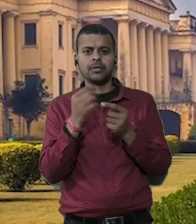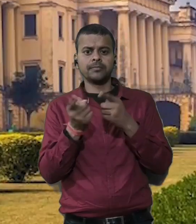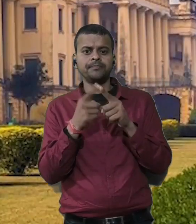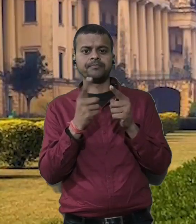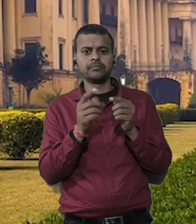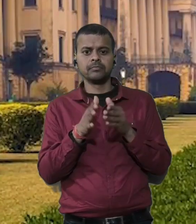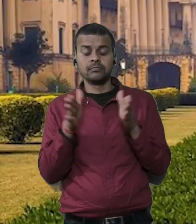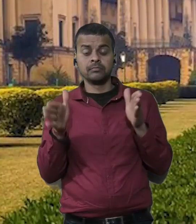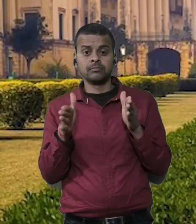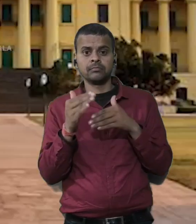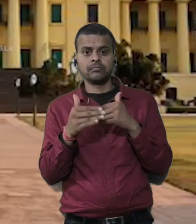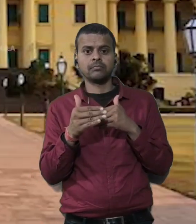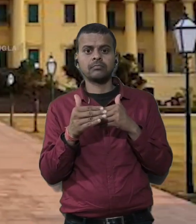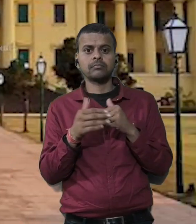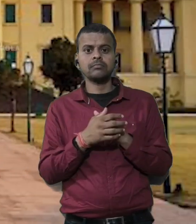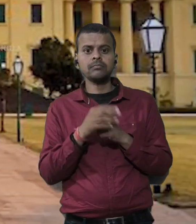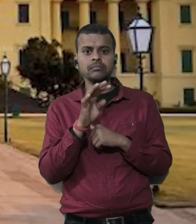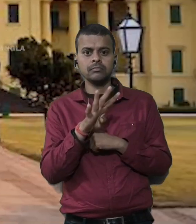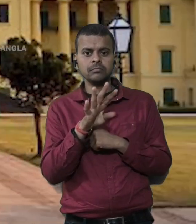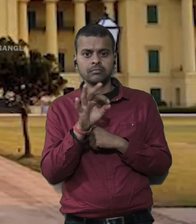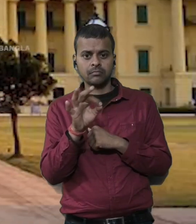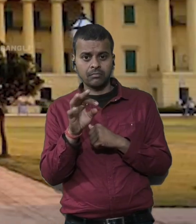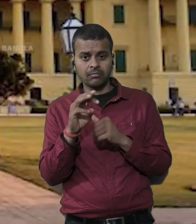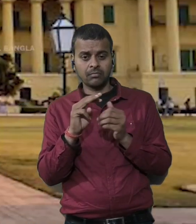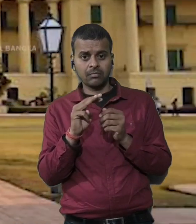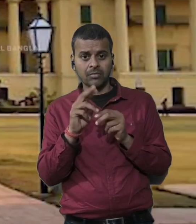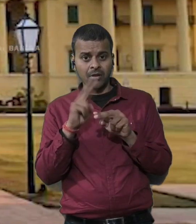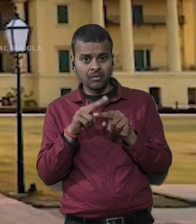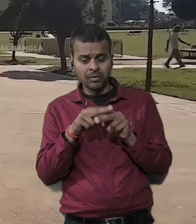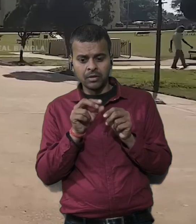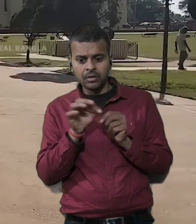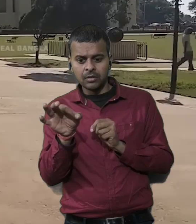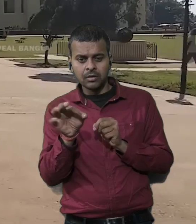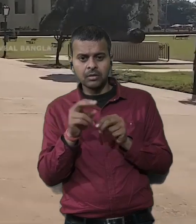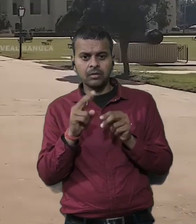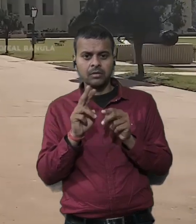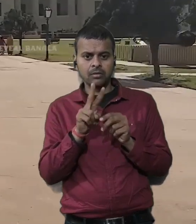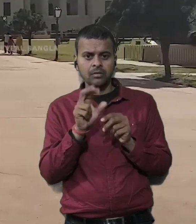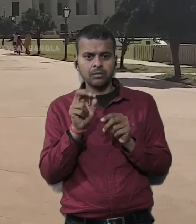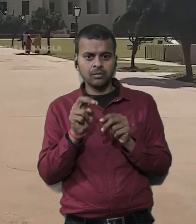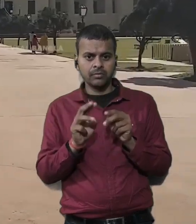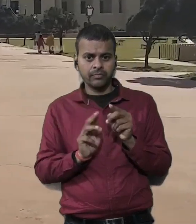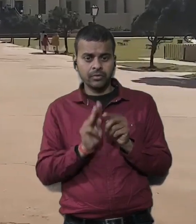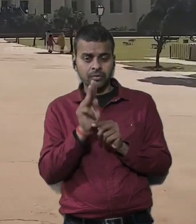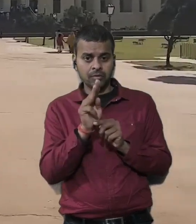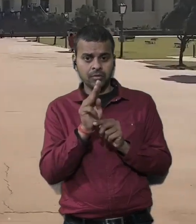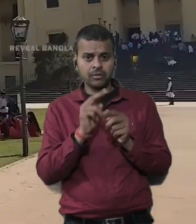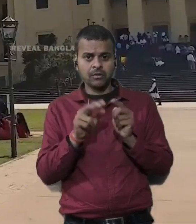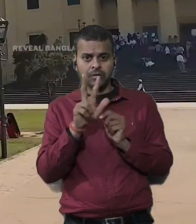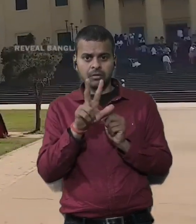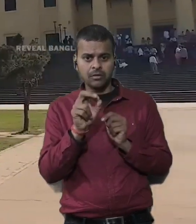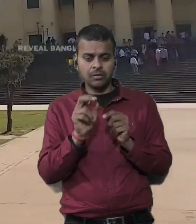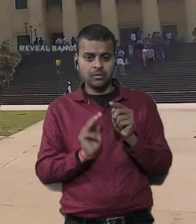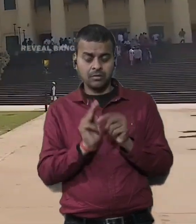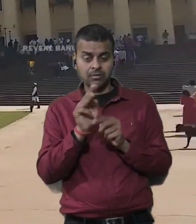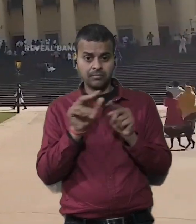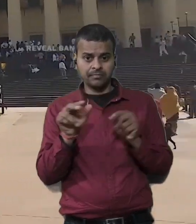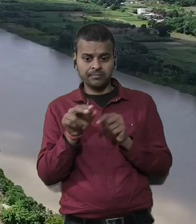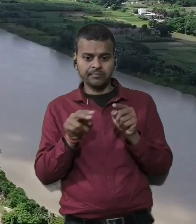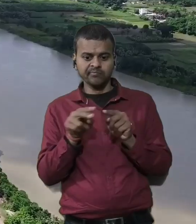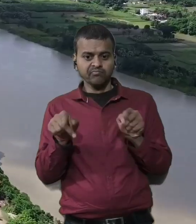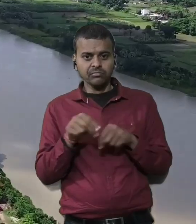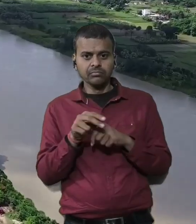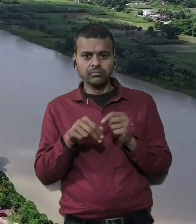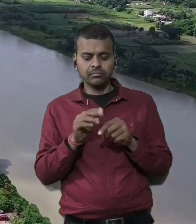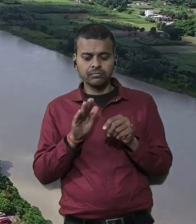50 halls. It is 424 feet long, 200 feet broad and 80 feet high. The